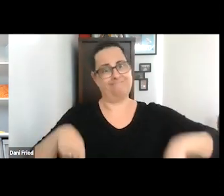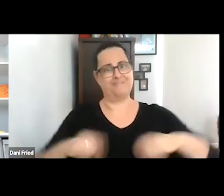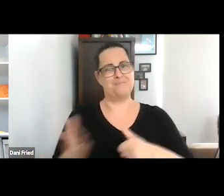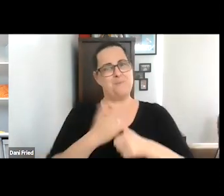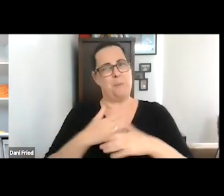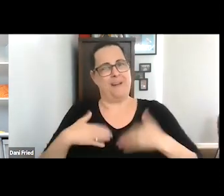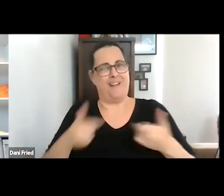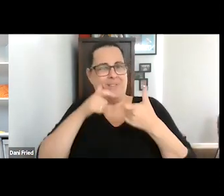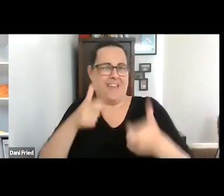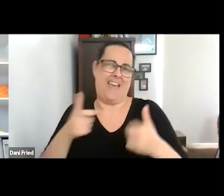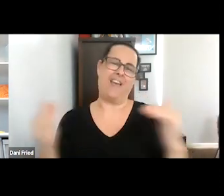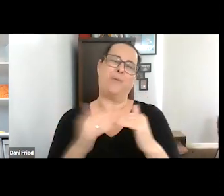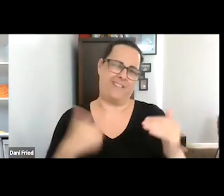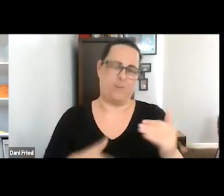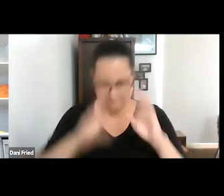our focus.